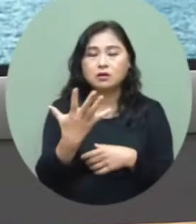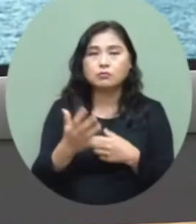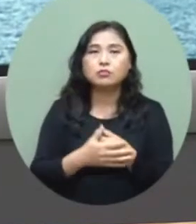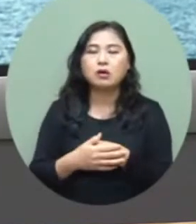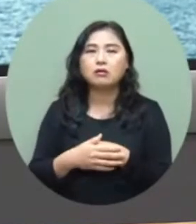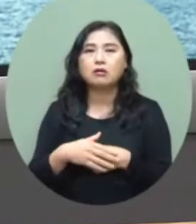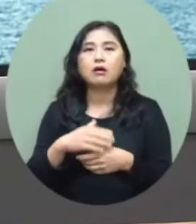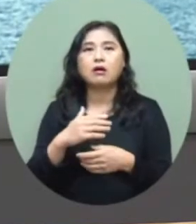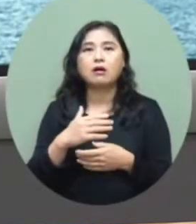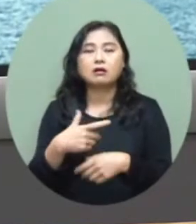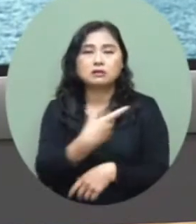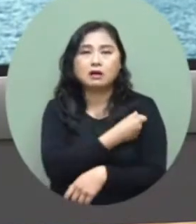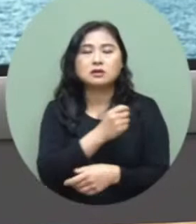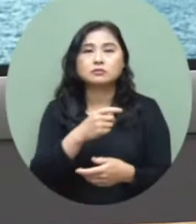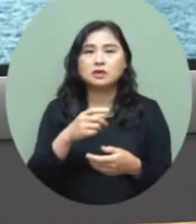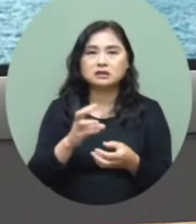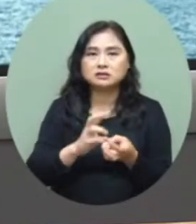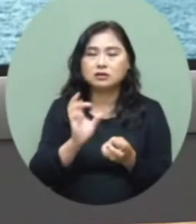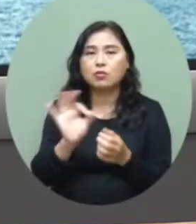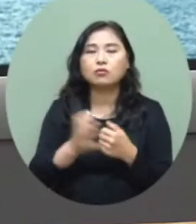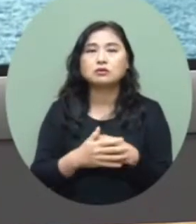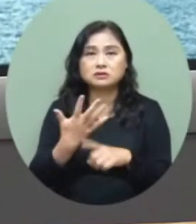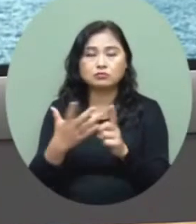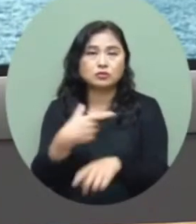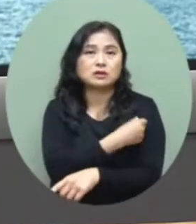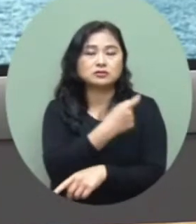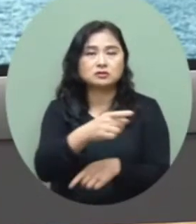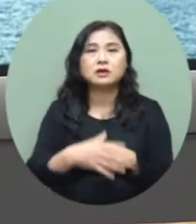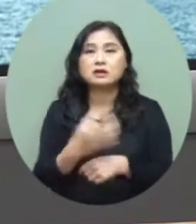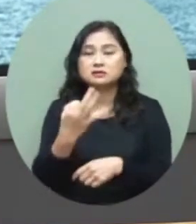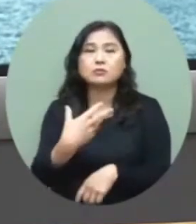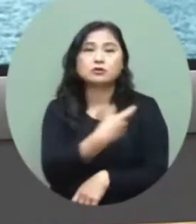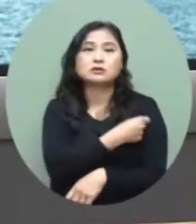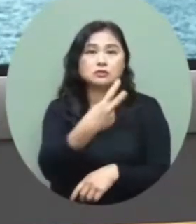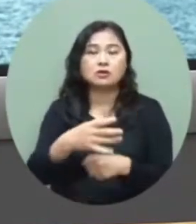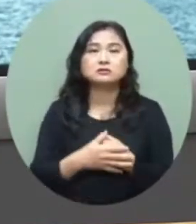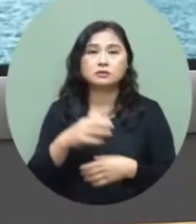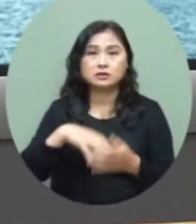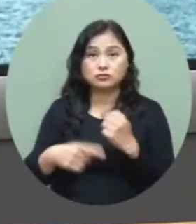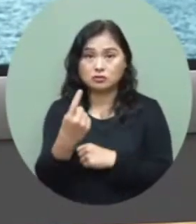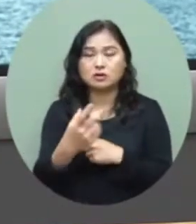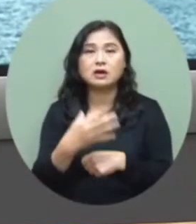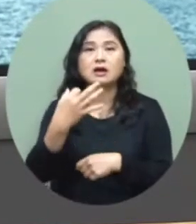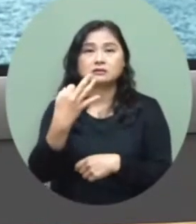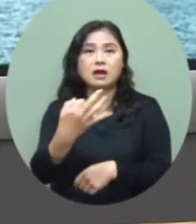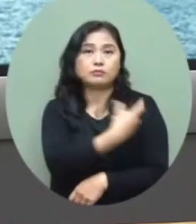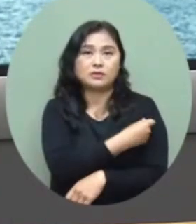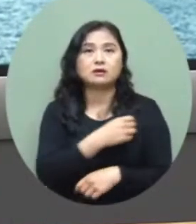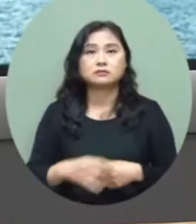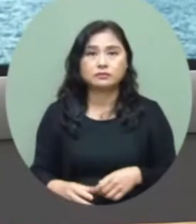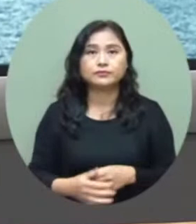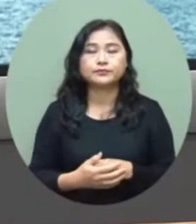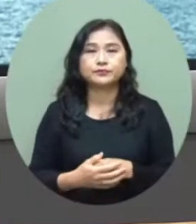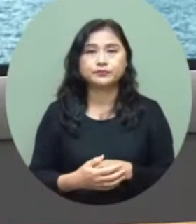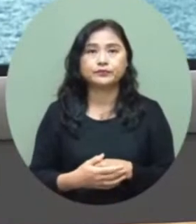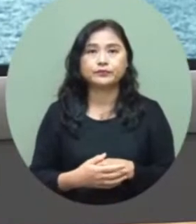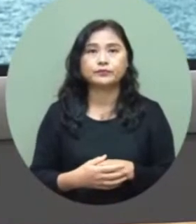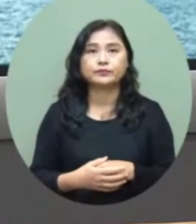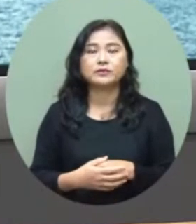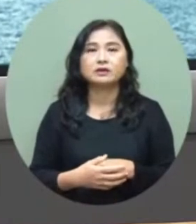homes, 35 did not have any vaccination record, 15 had 1 shot, and 3 had 2 shots, and 1 had 3